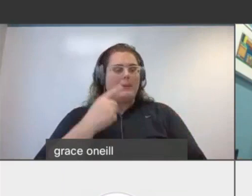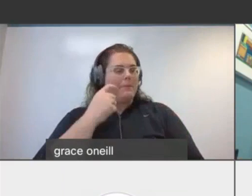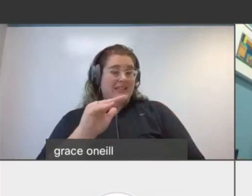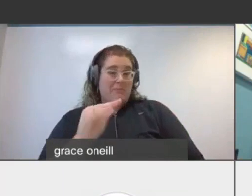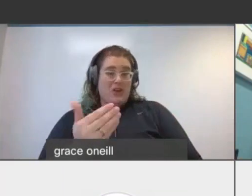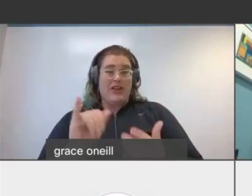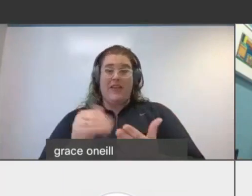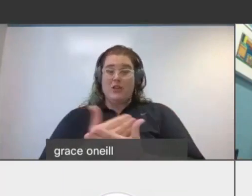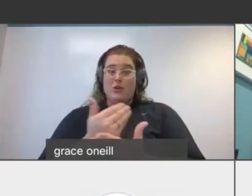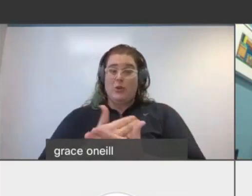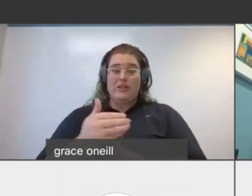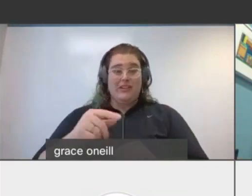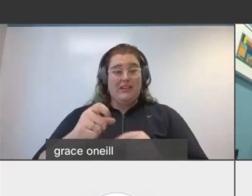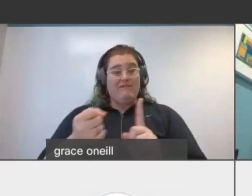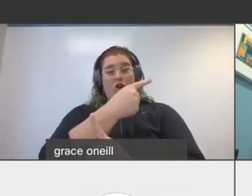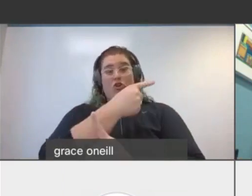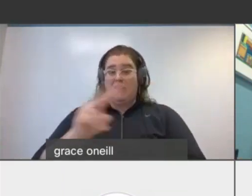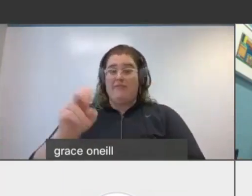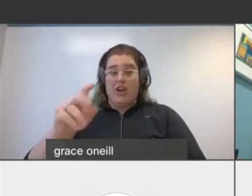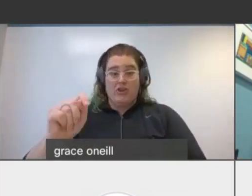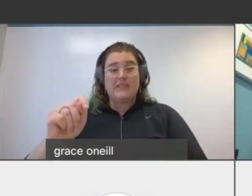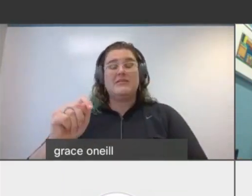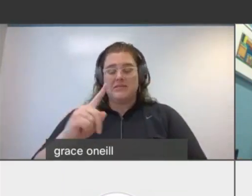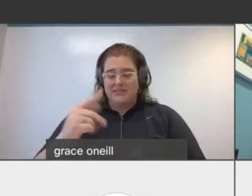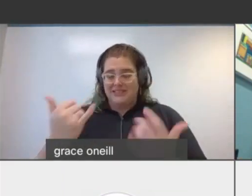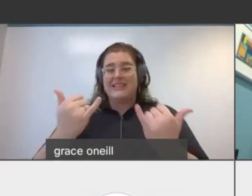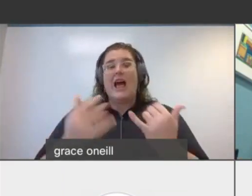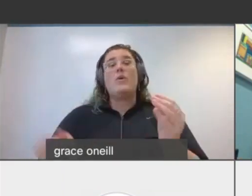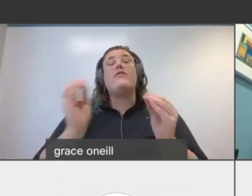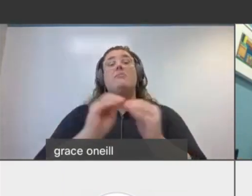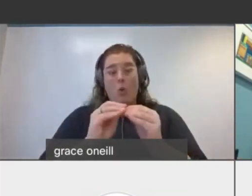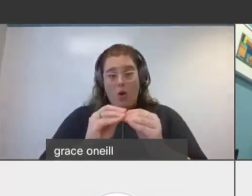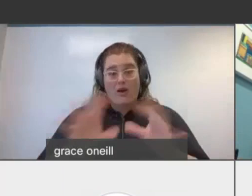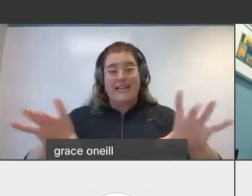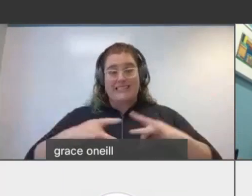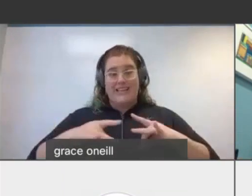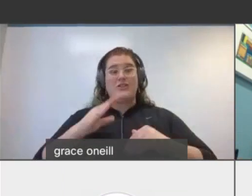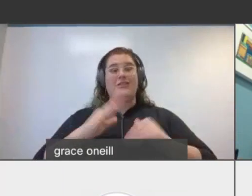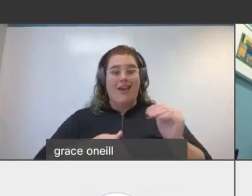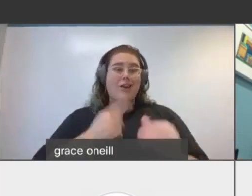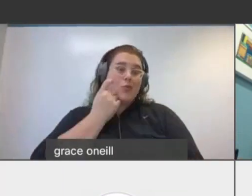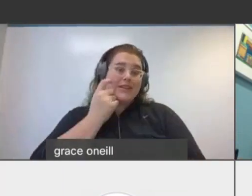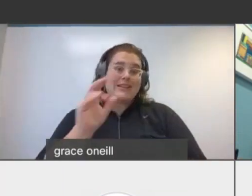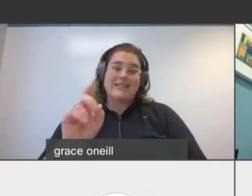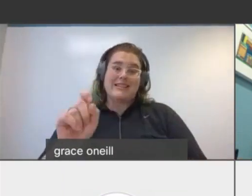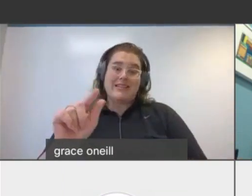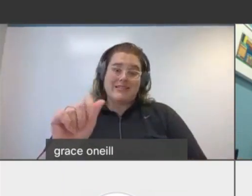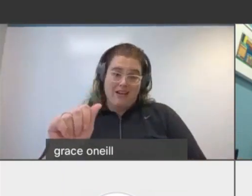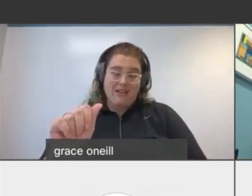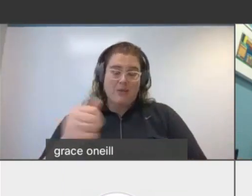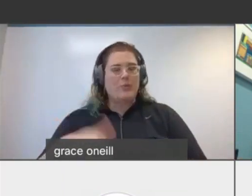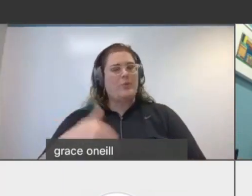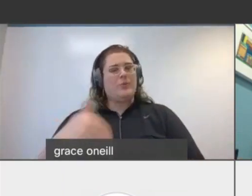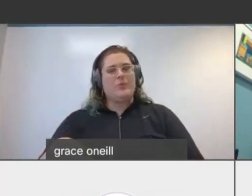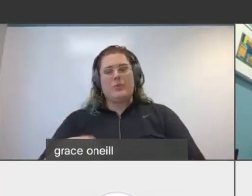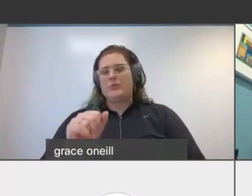variant is even more contagious than the more recent Delta variant. So